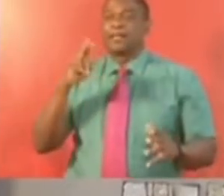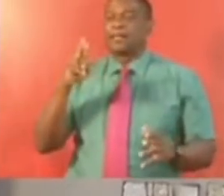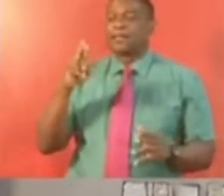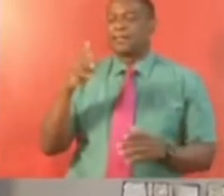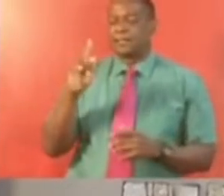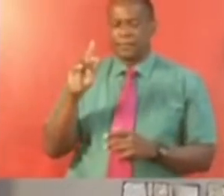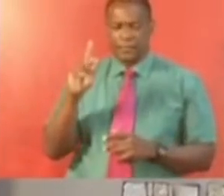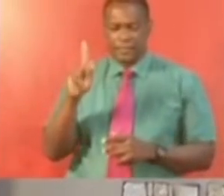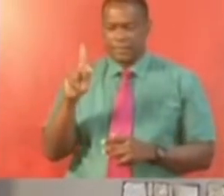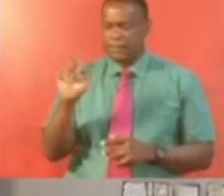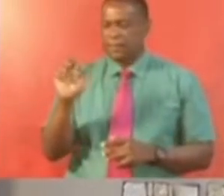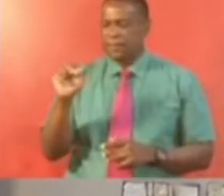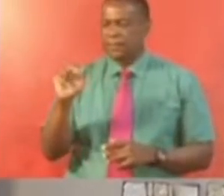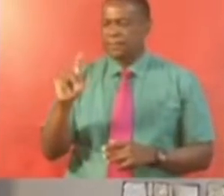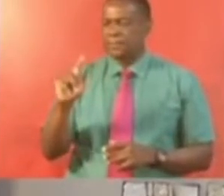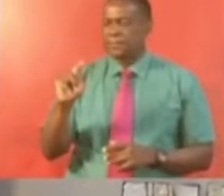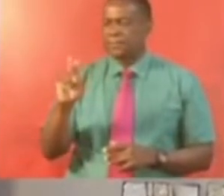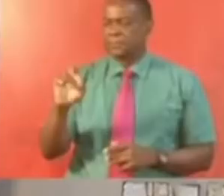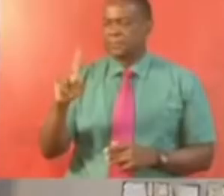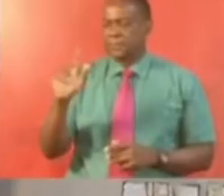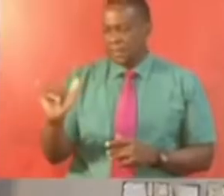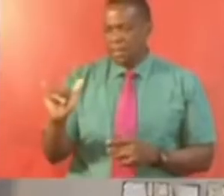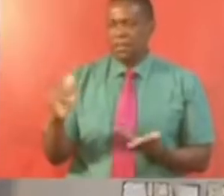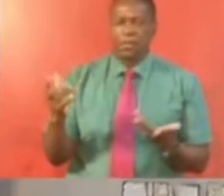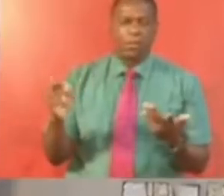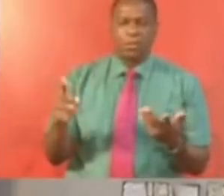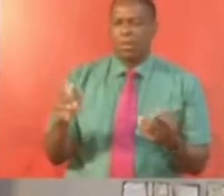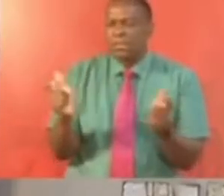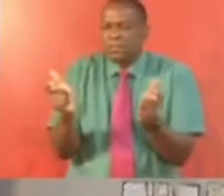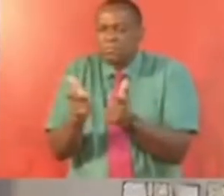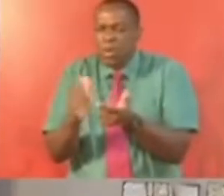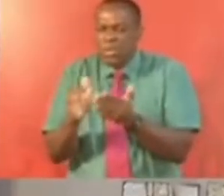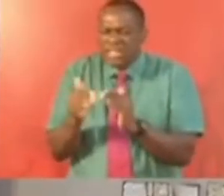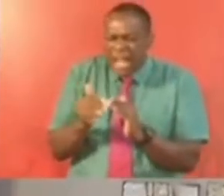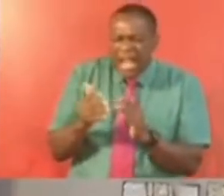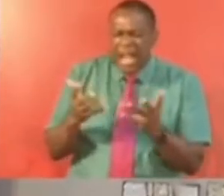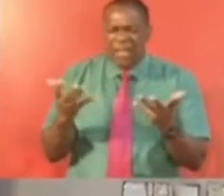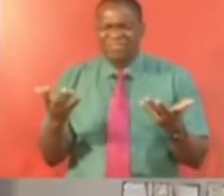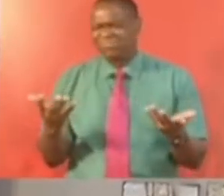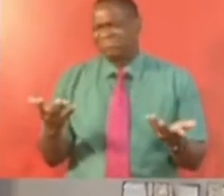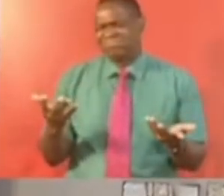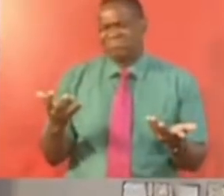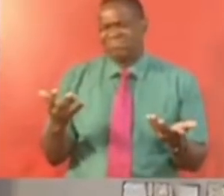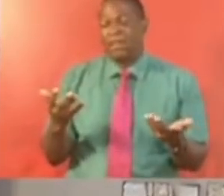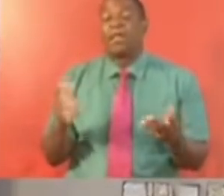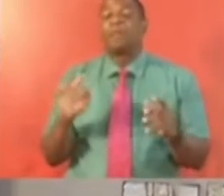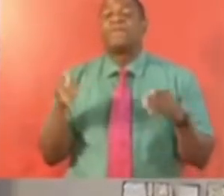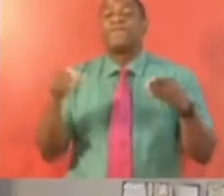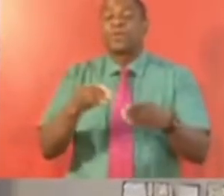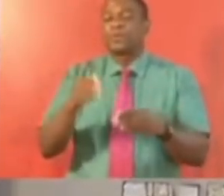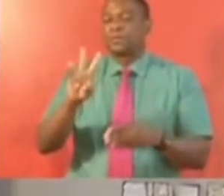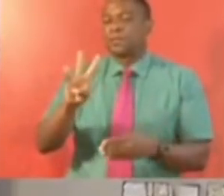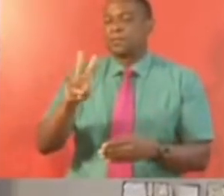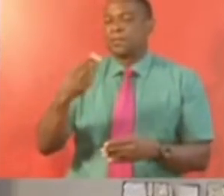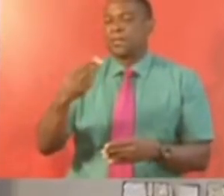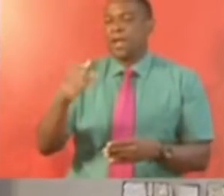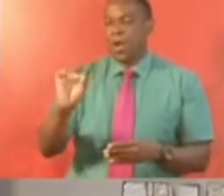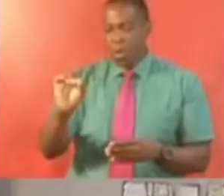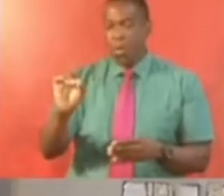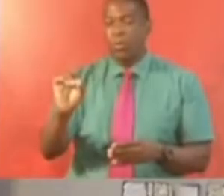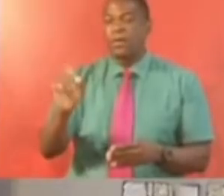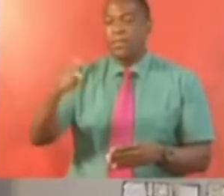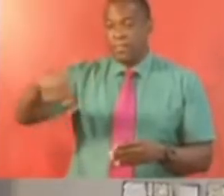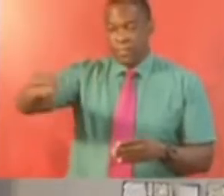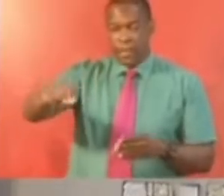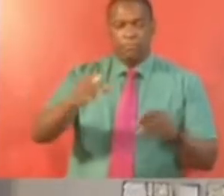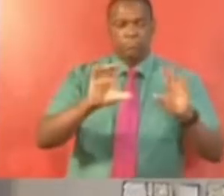so therefore you're at a lower risk. As I said, what we'll be using is the WHO classification, and it's a country classification. Because persons may, I